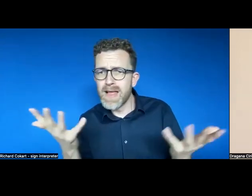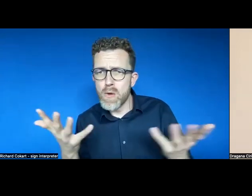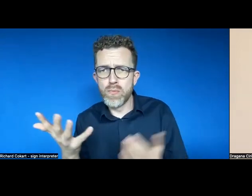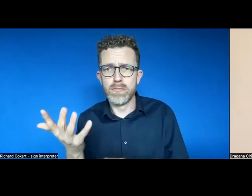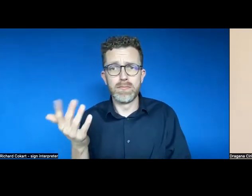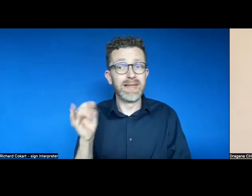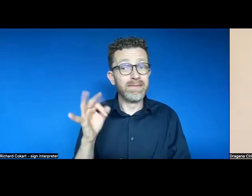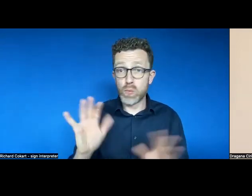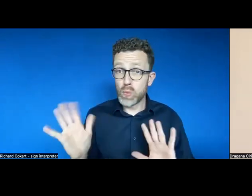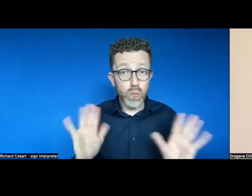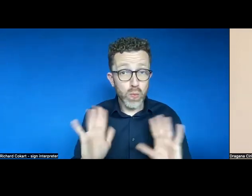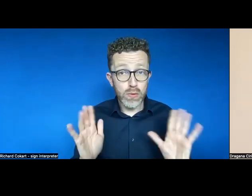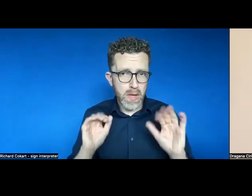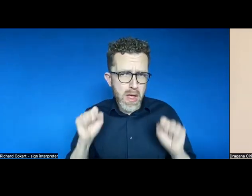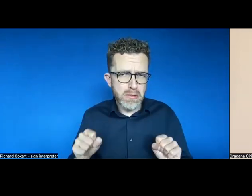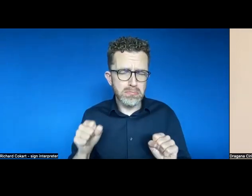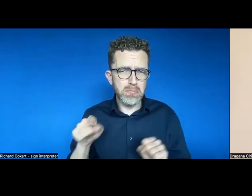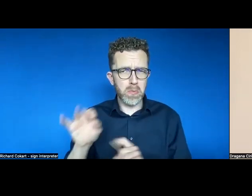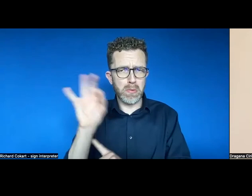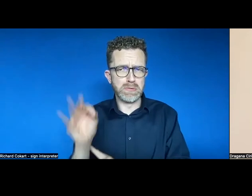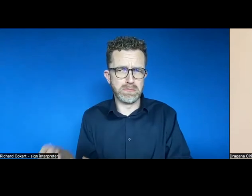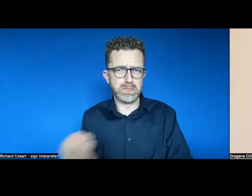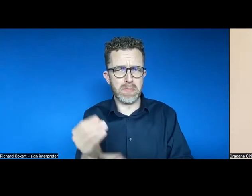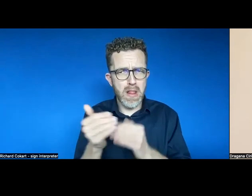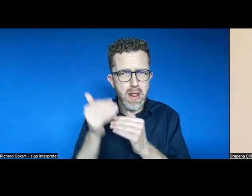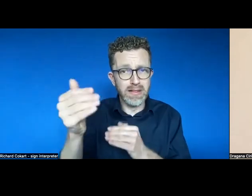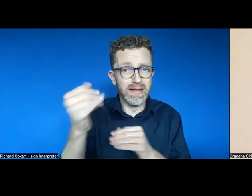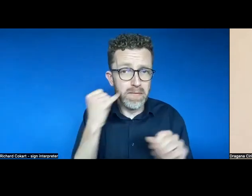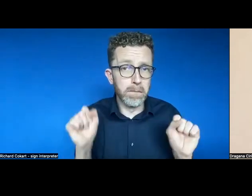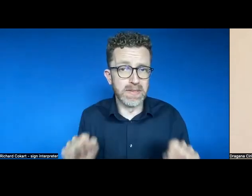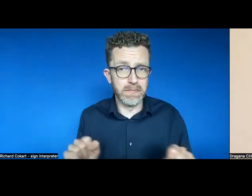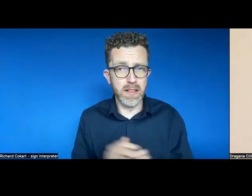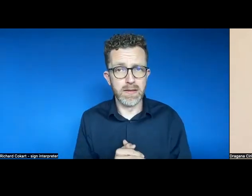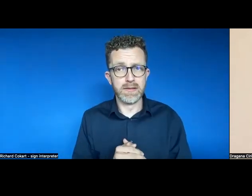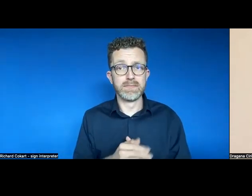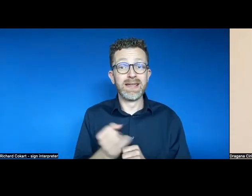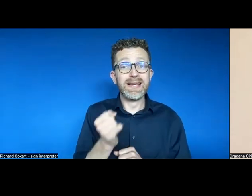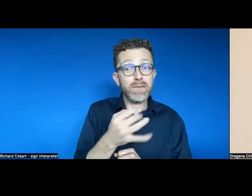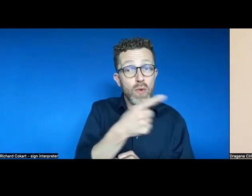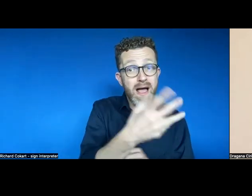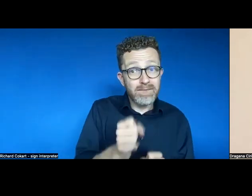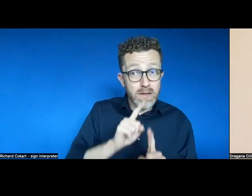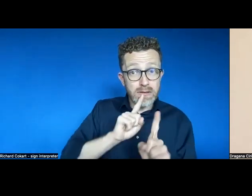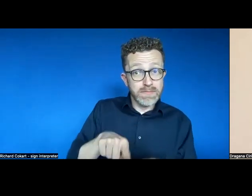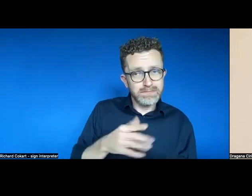final words. Maybe we can start with